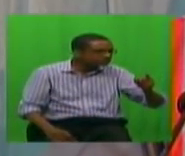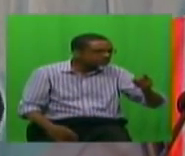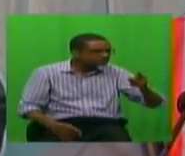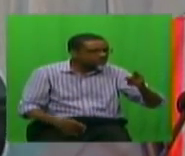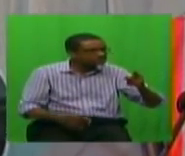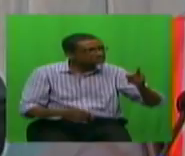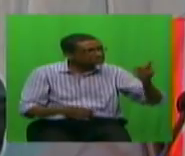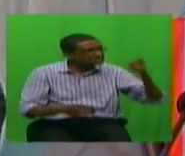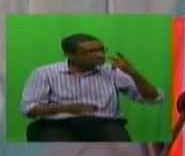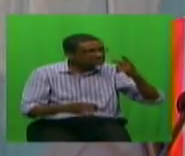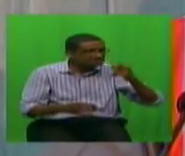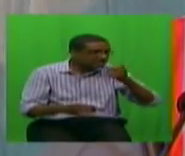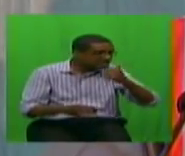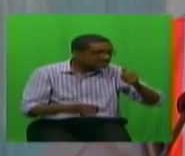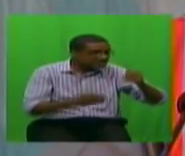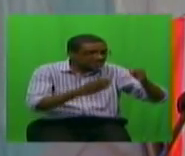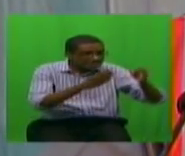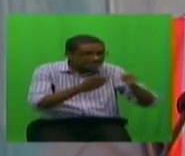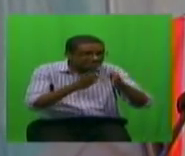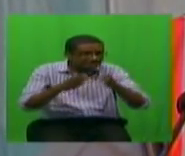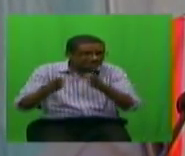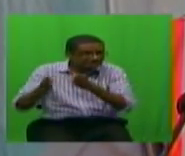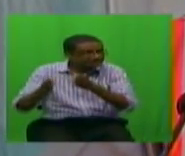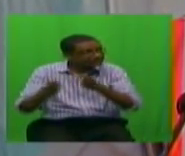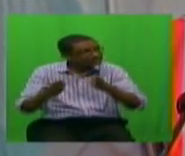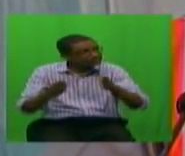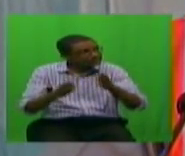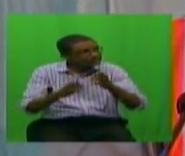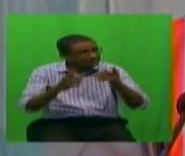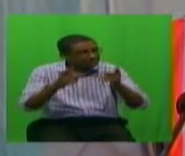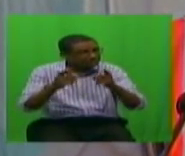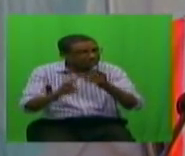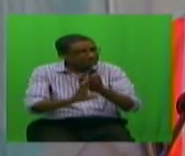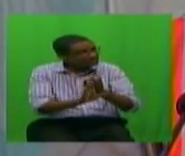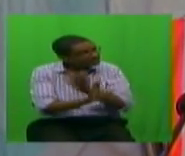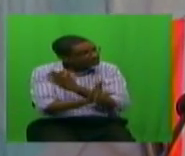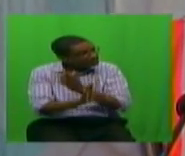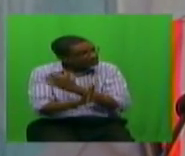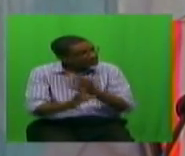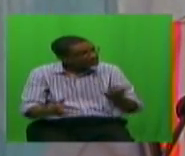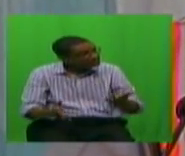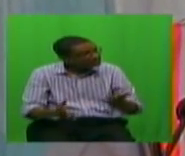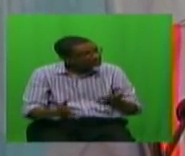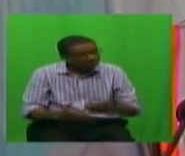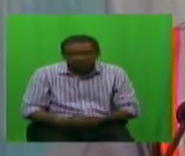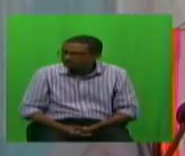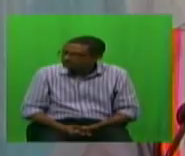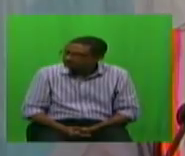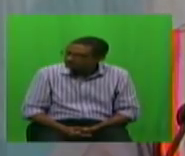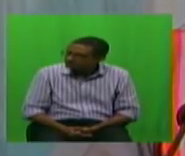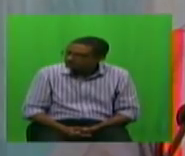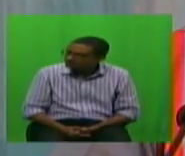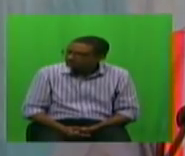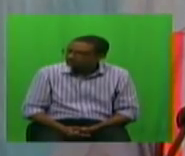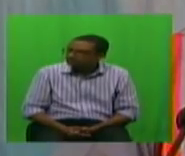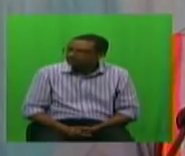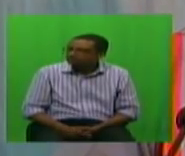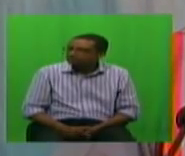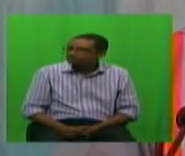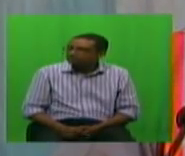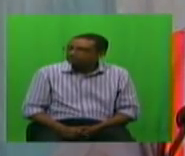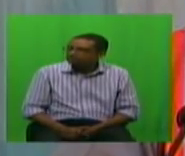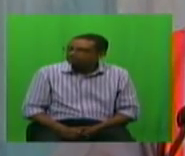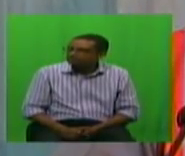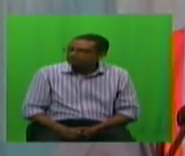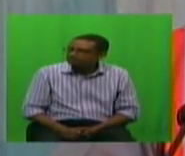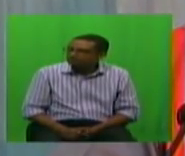desilting, the clearing of water courses? Could they have been taken to mitigate some of the flooding that we experienced? I think what my colleague, Ms. Harker, was referring to